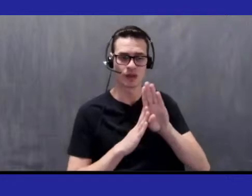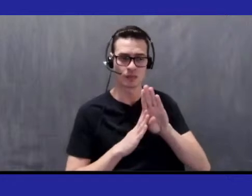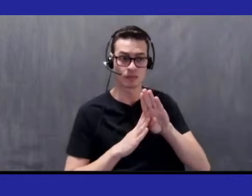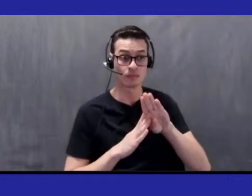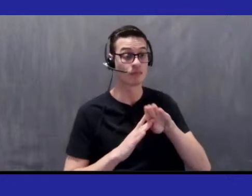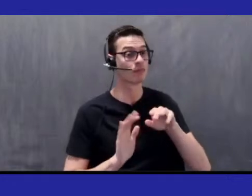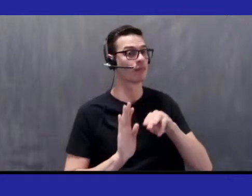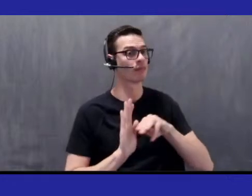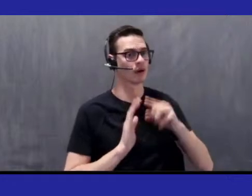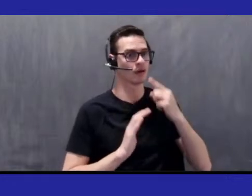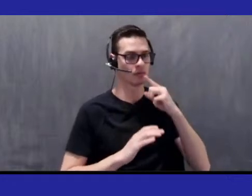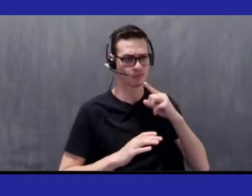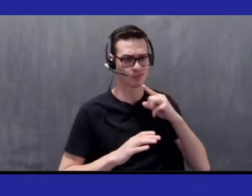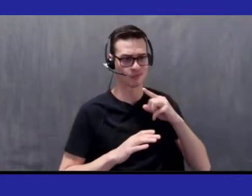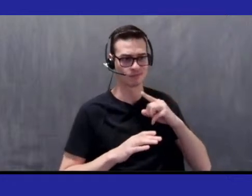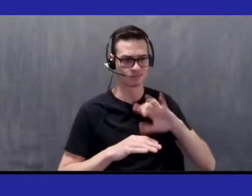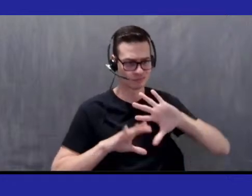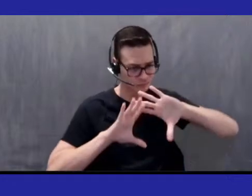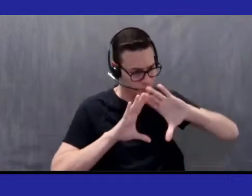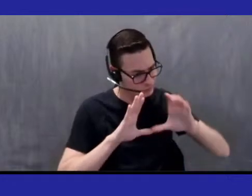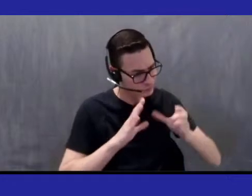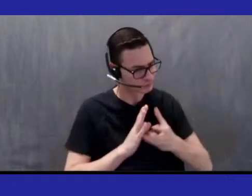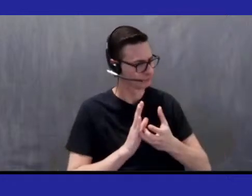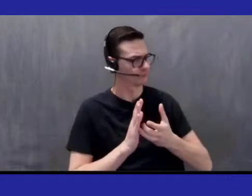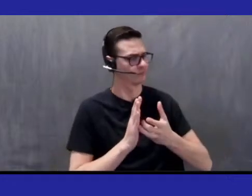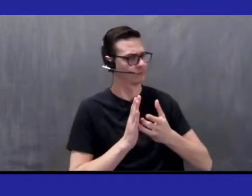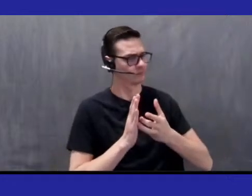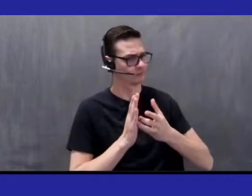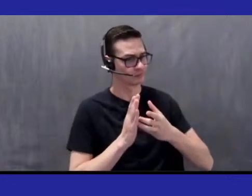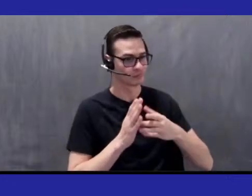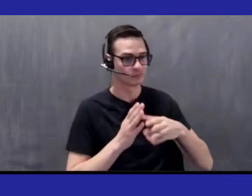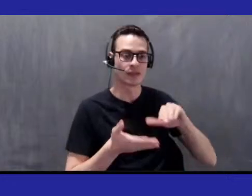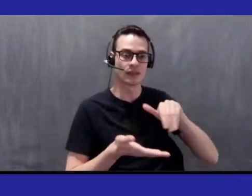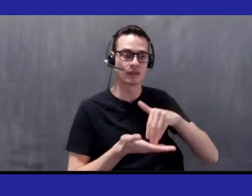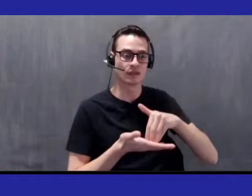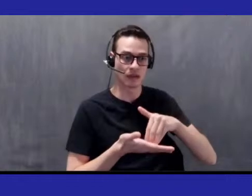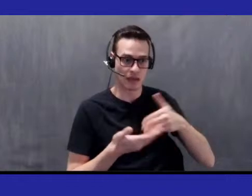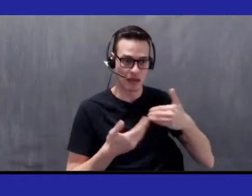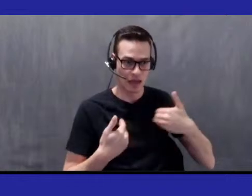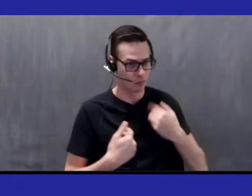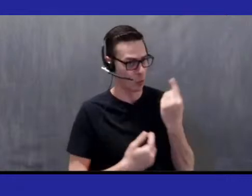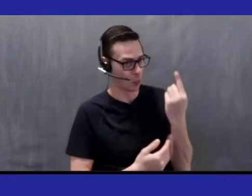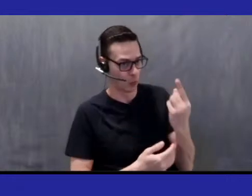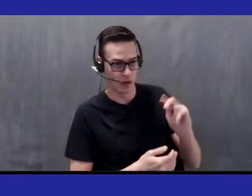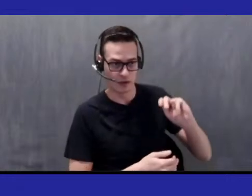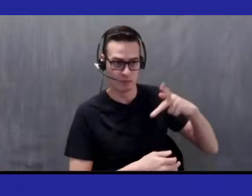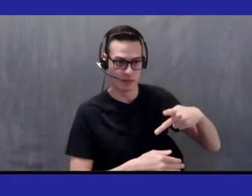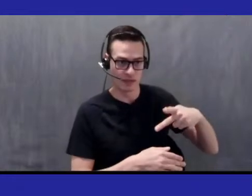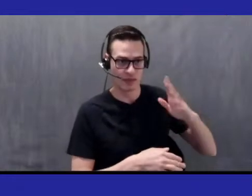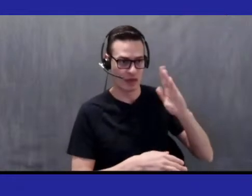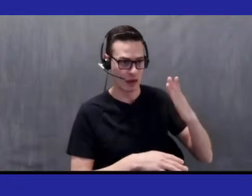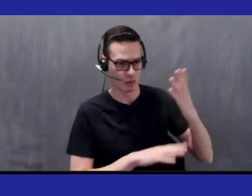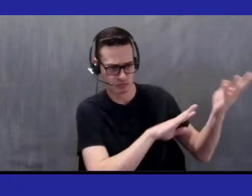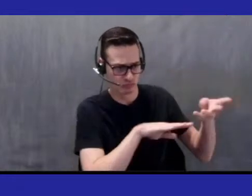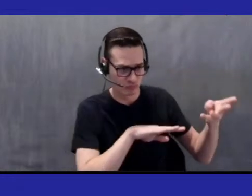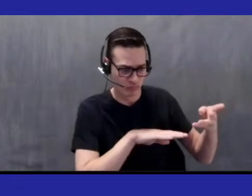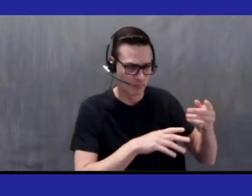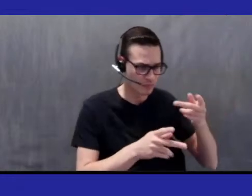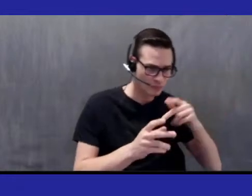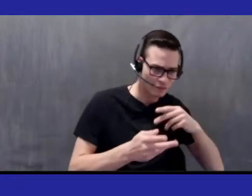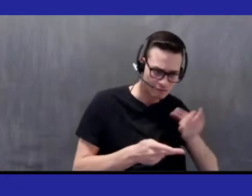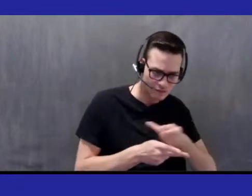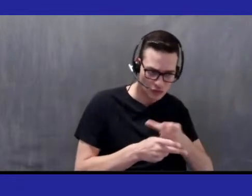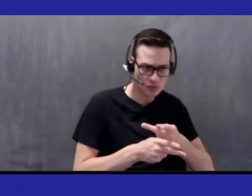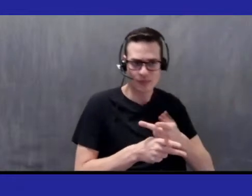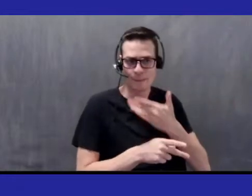cell center. They hired a dedicated NP to streamline sickle cell care. And what they've found